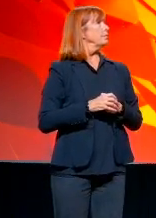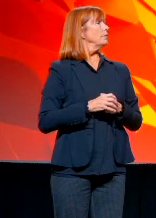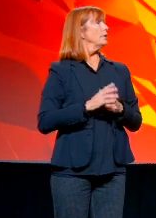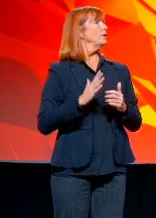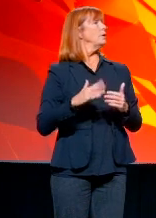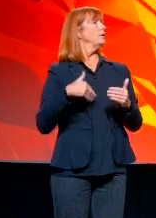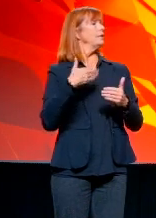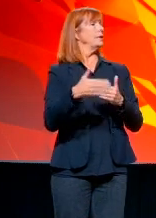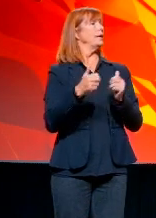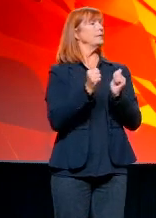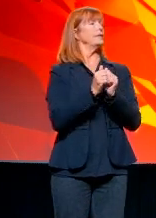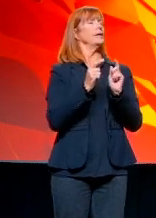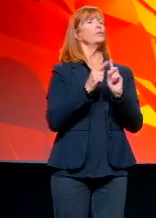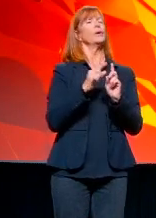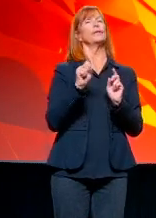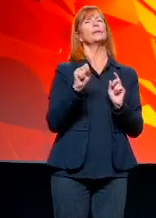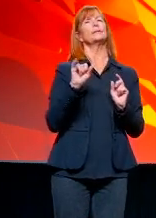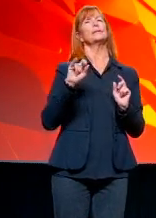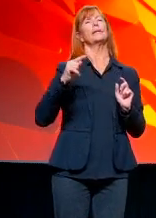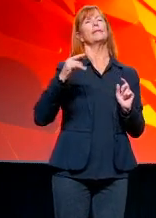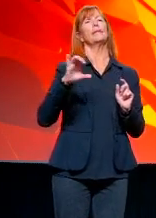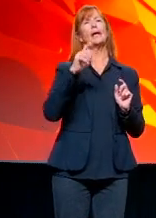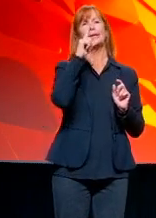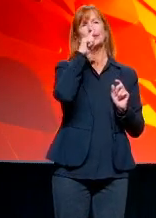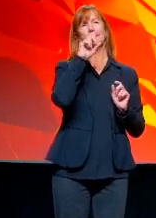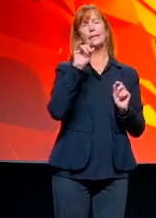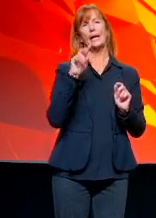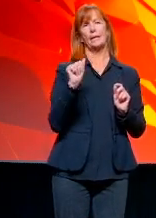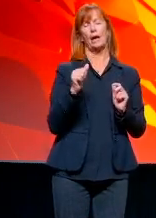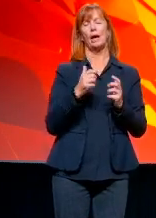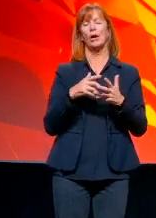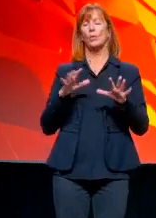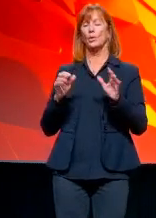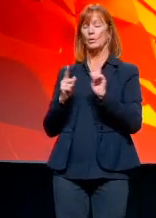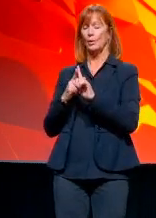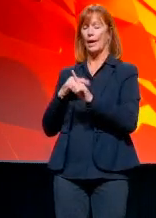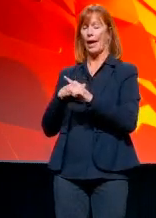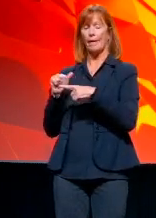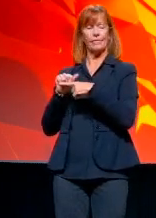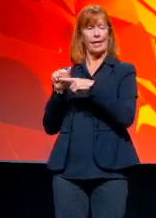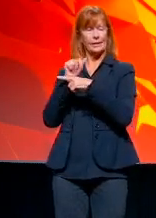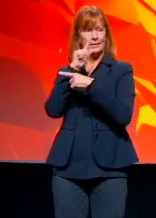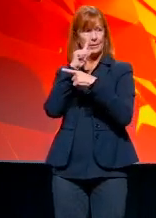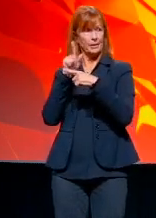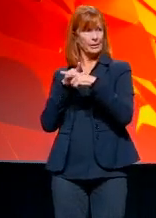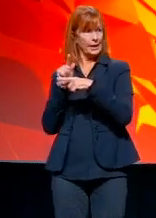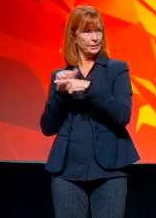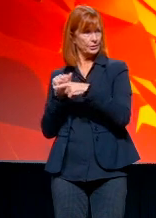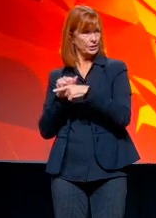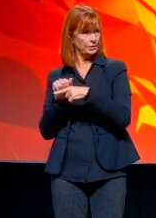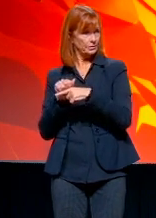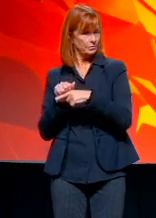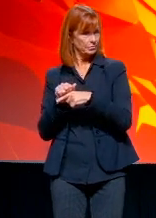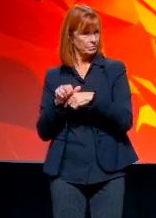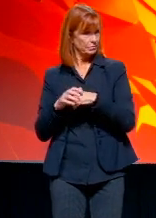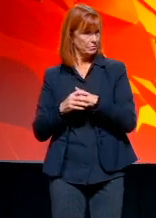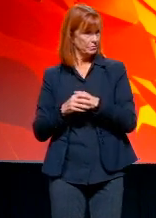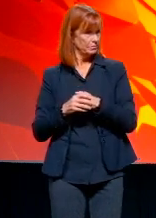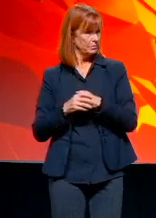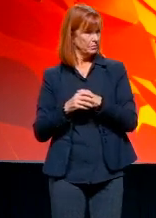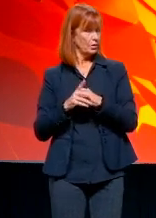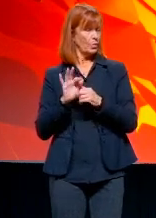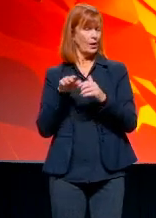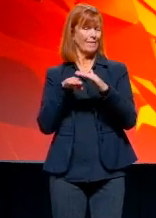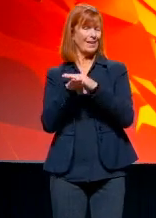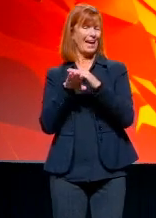about synthetic data is once the simulation is built, that we can vary different axes of variations to generate exponentially many data